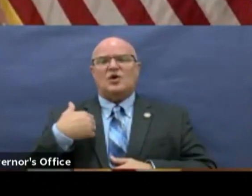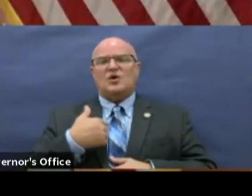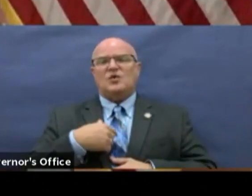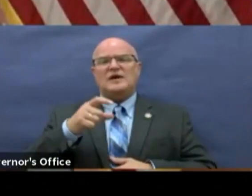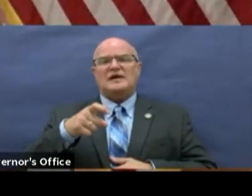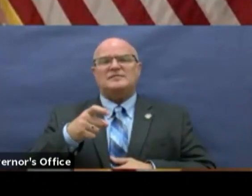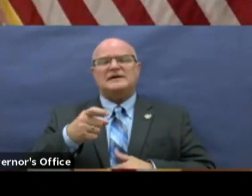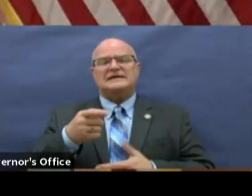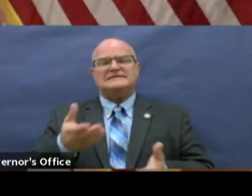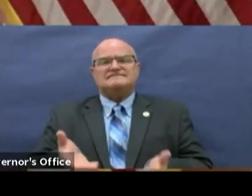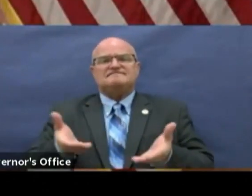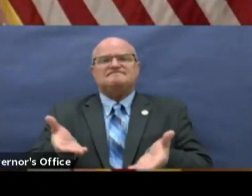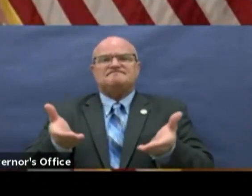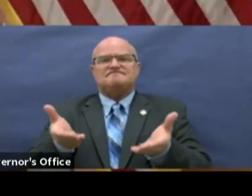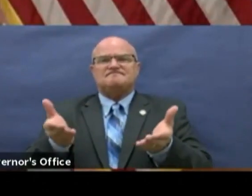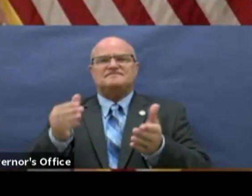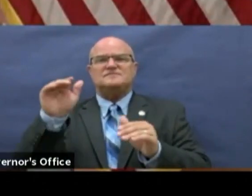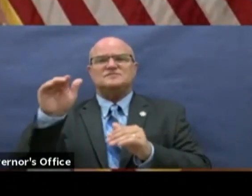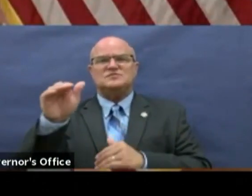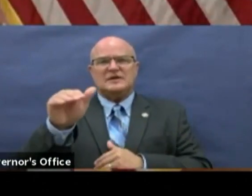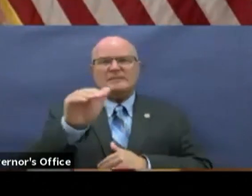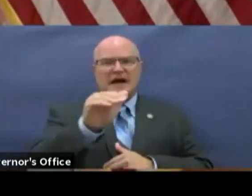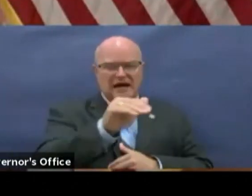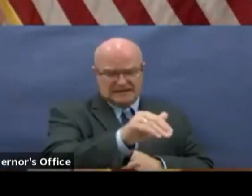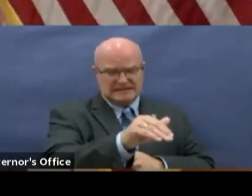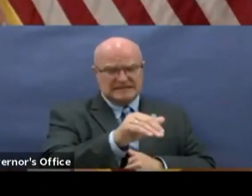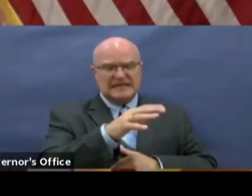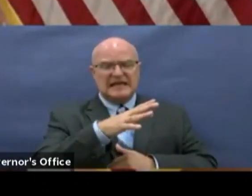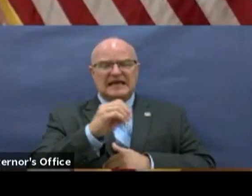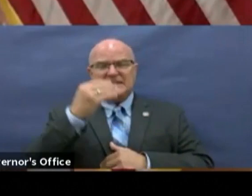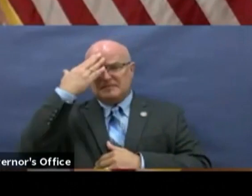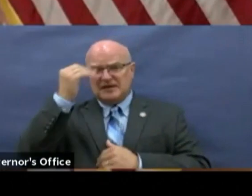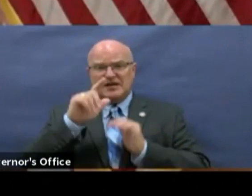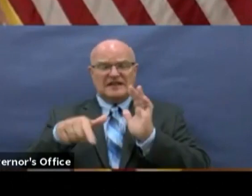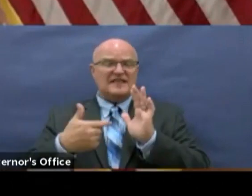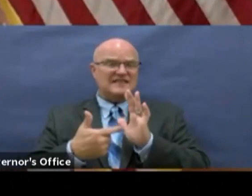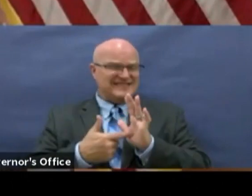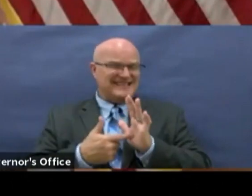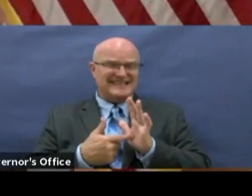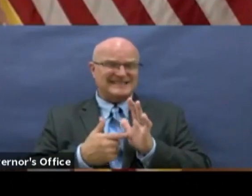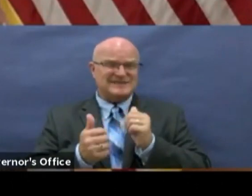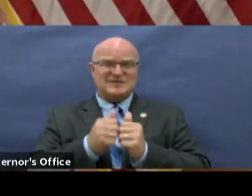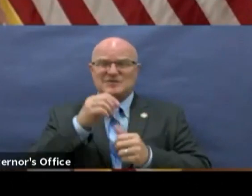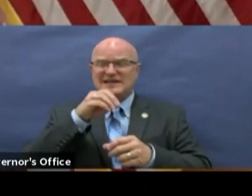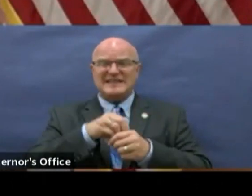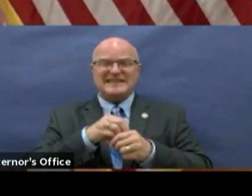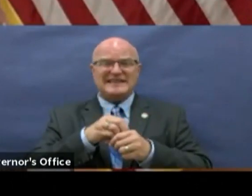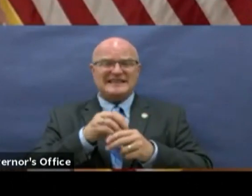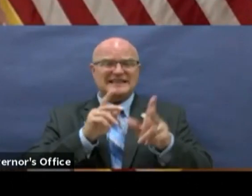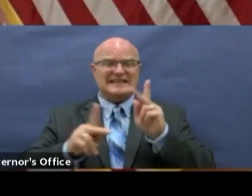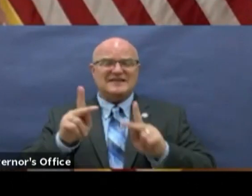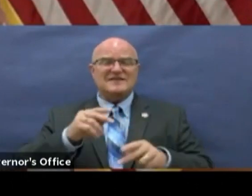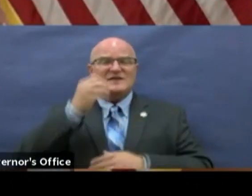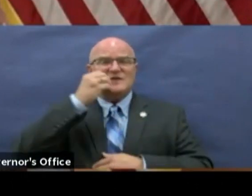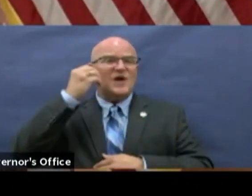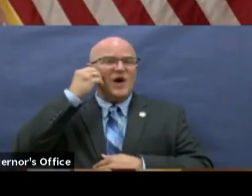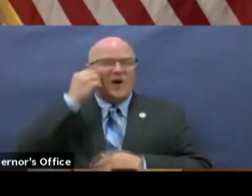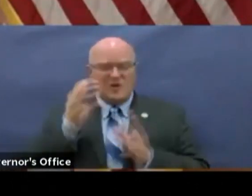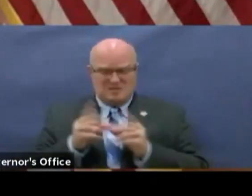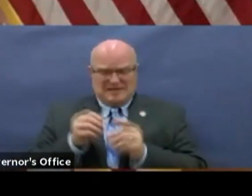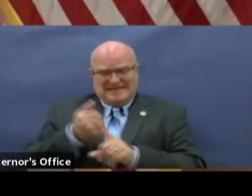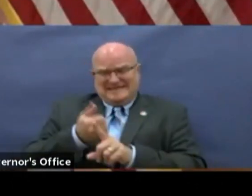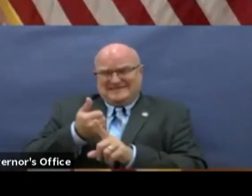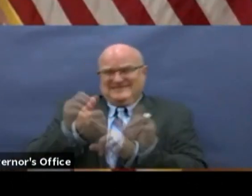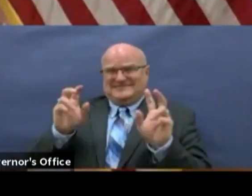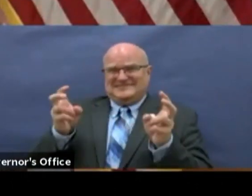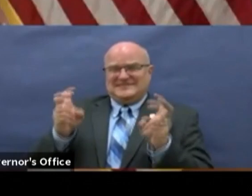is admonish and remind, and because these are within individual home gatherings.